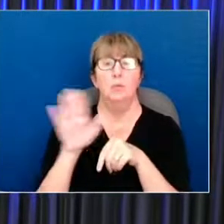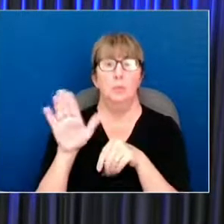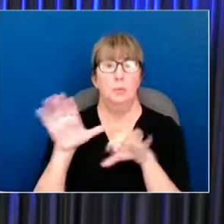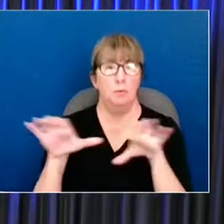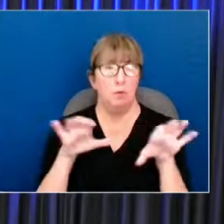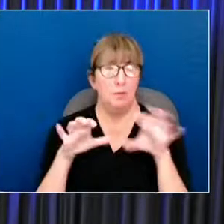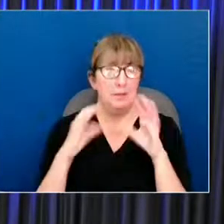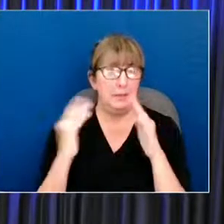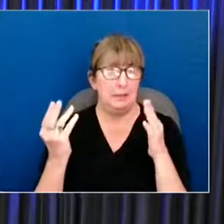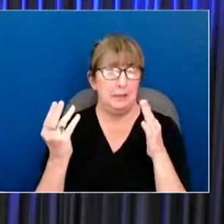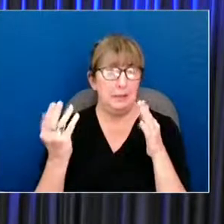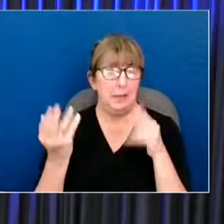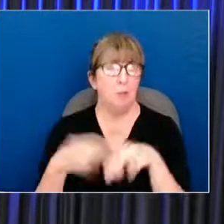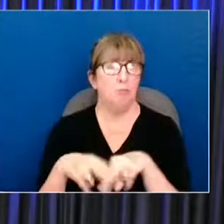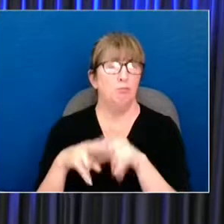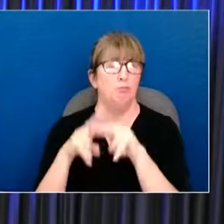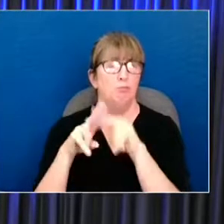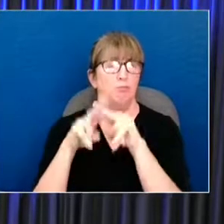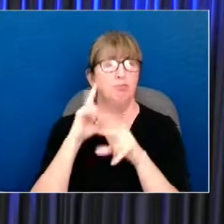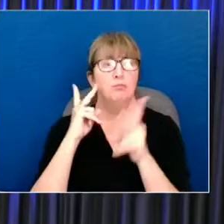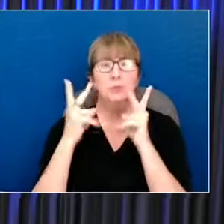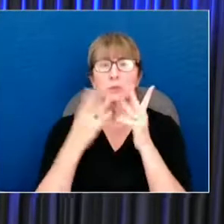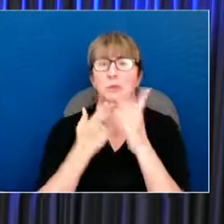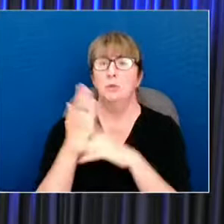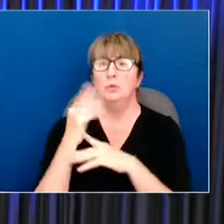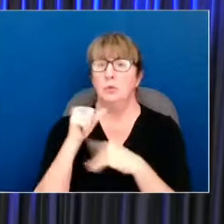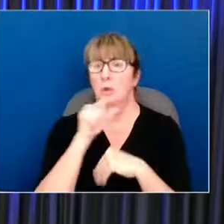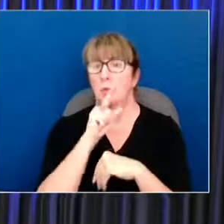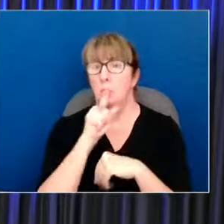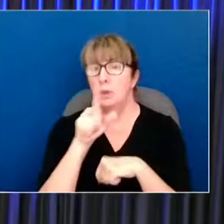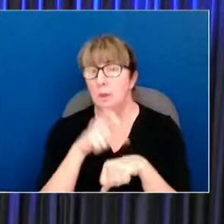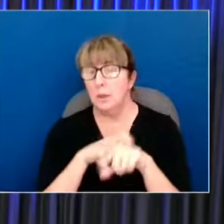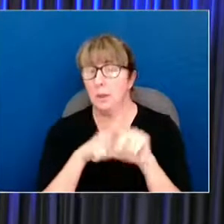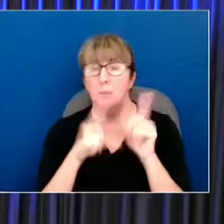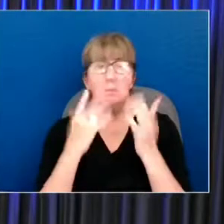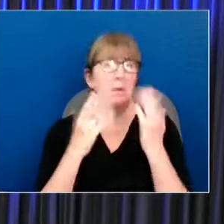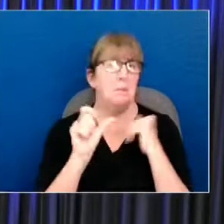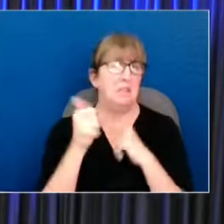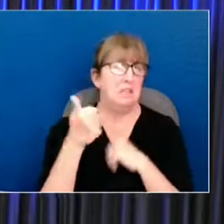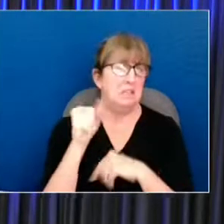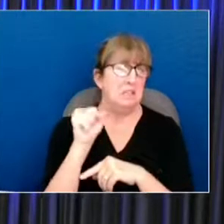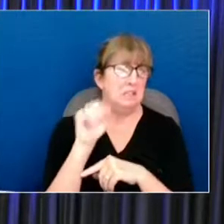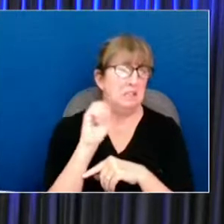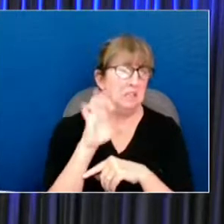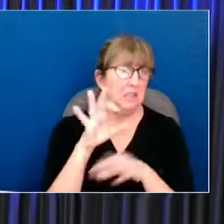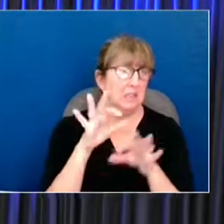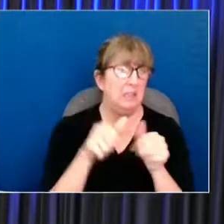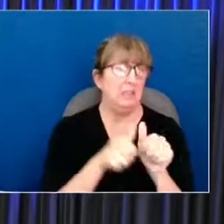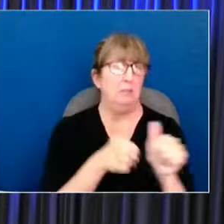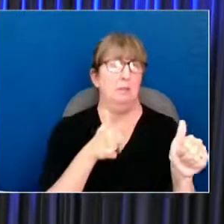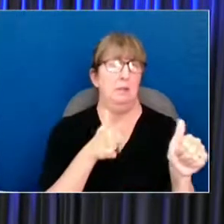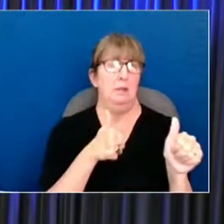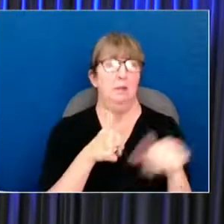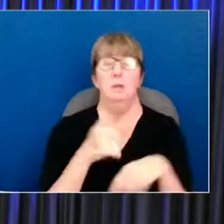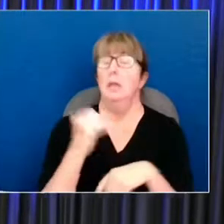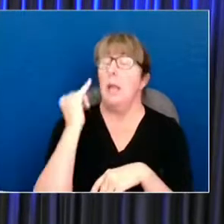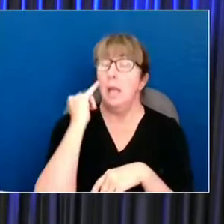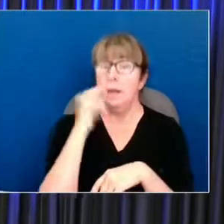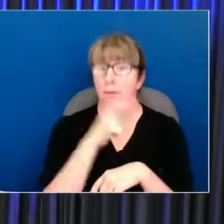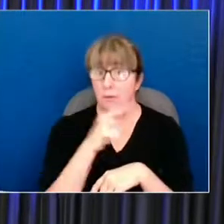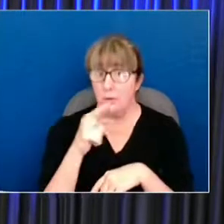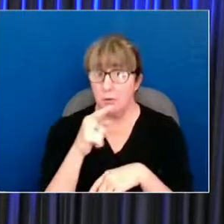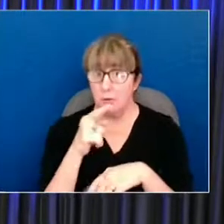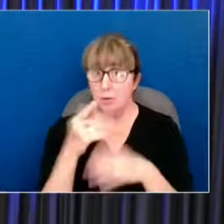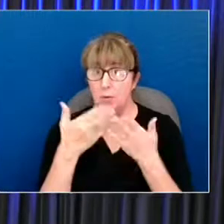somewhat, obviously not real time, but I would say maybe 10 seconds delay. Now, if you're a member of the public watching